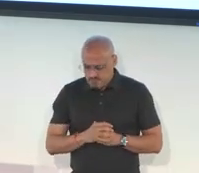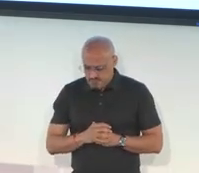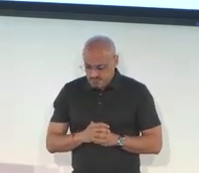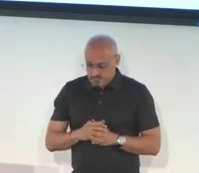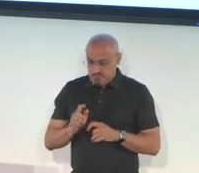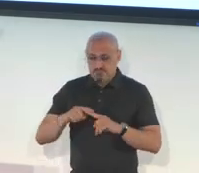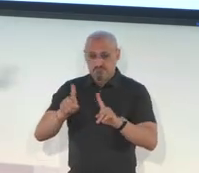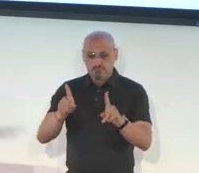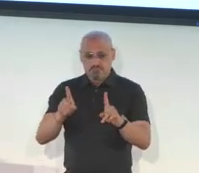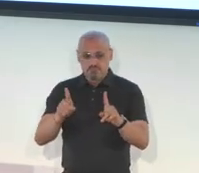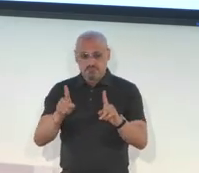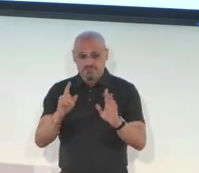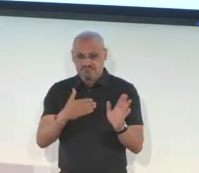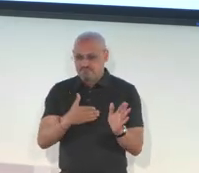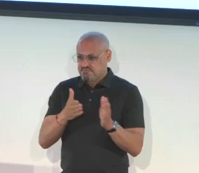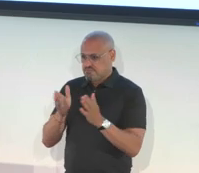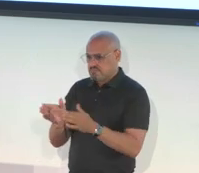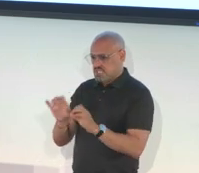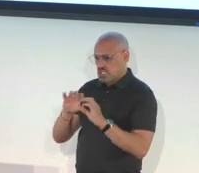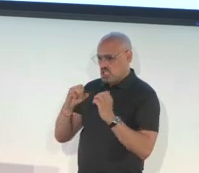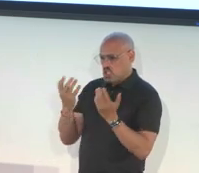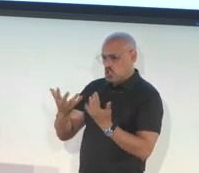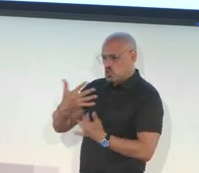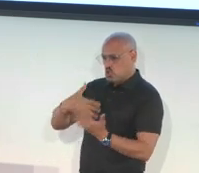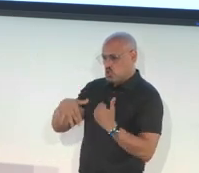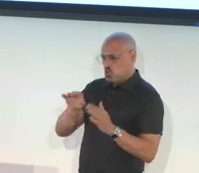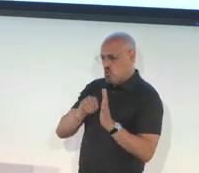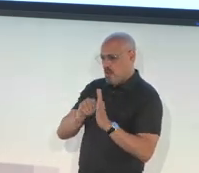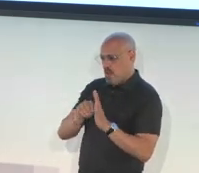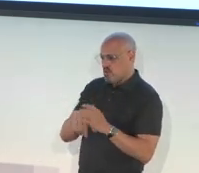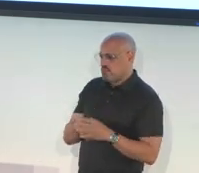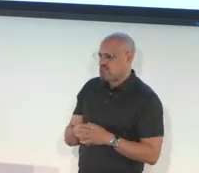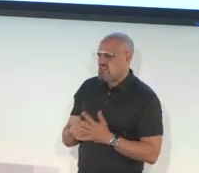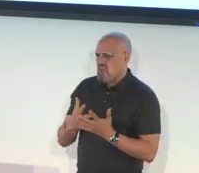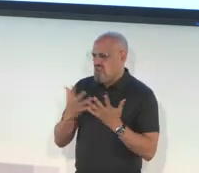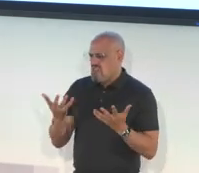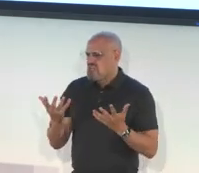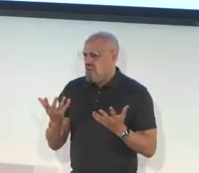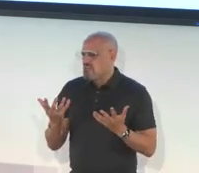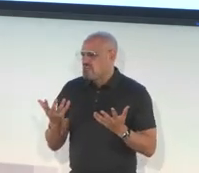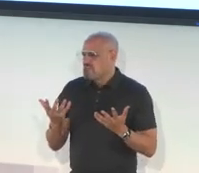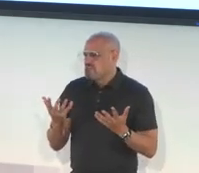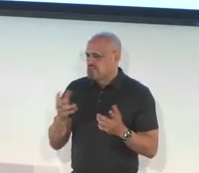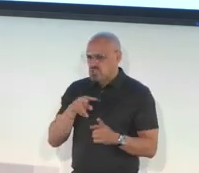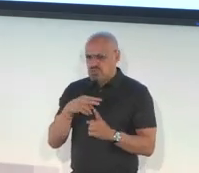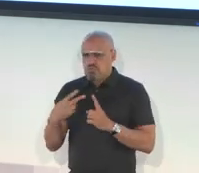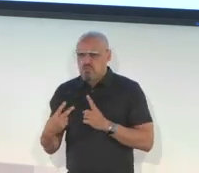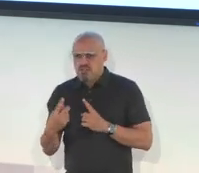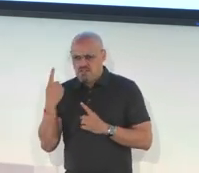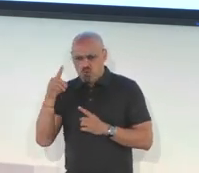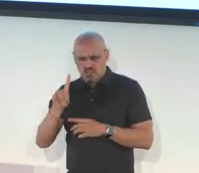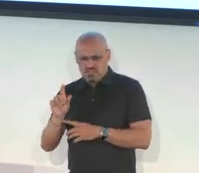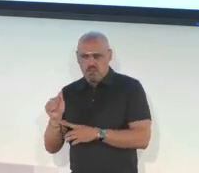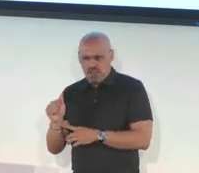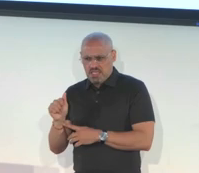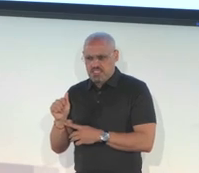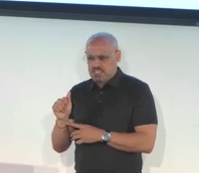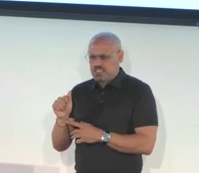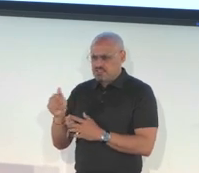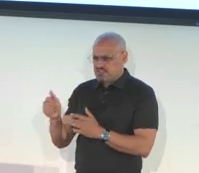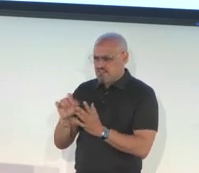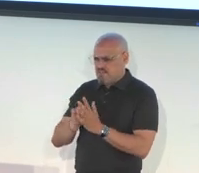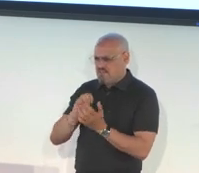However, we can move to the social model, which is where a lot of our perspectives on disability are